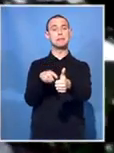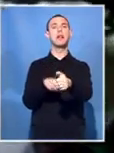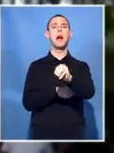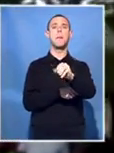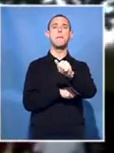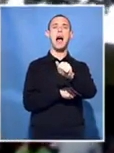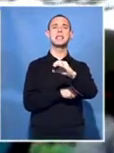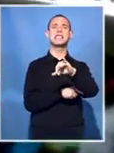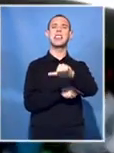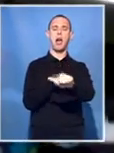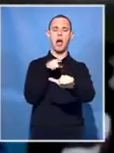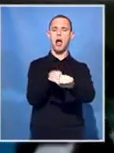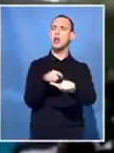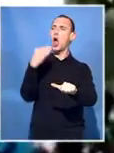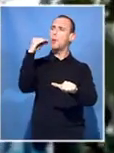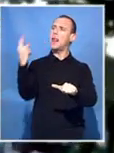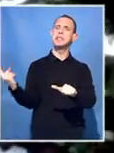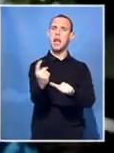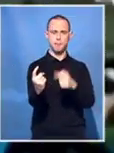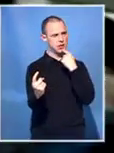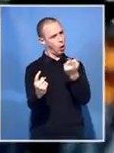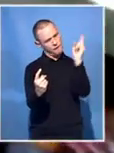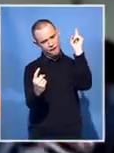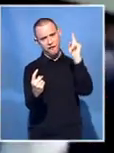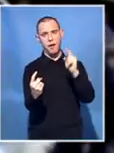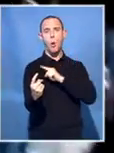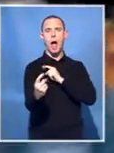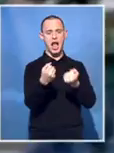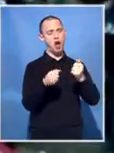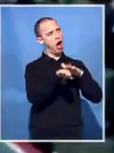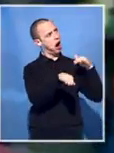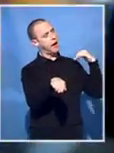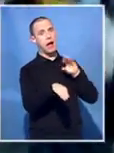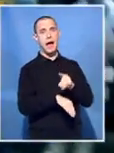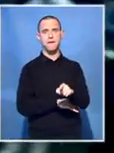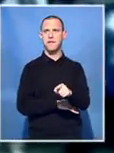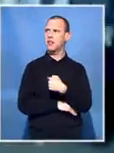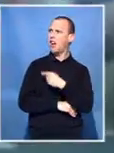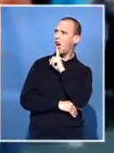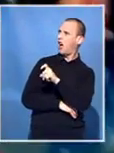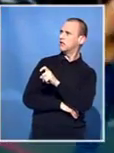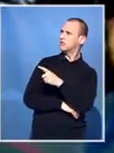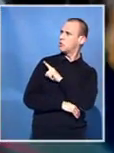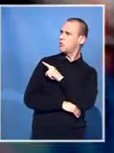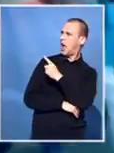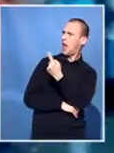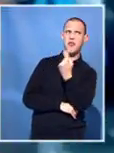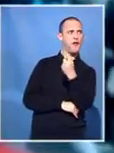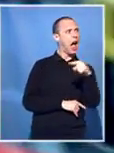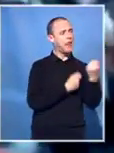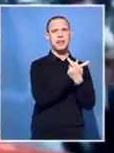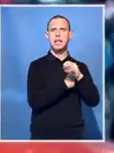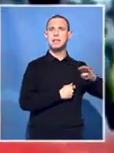about why he was the only taxi driver being pulled over, the agitated officers wanted to arrest